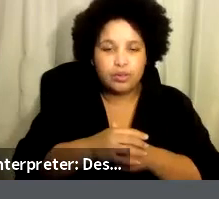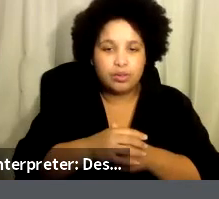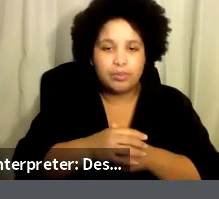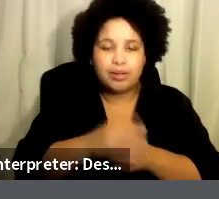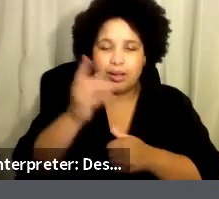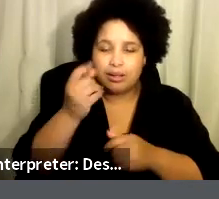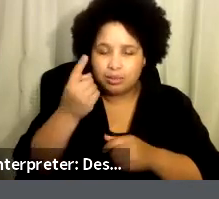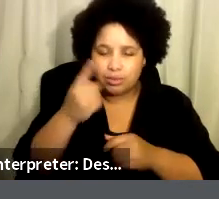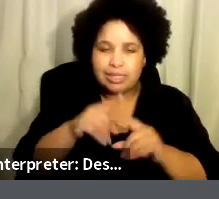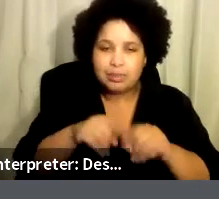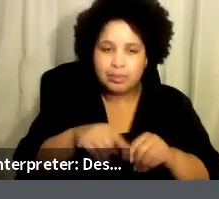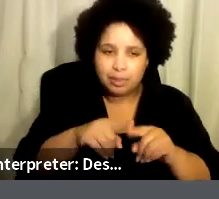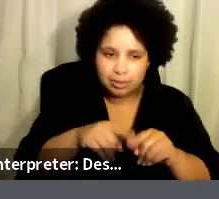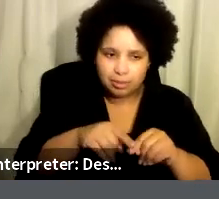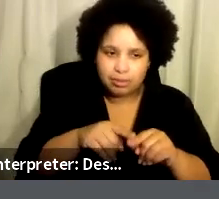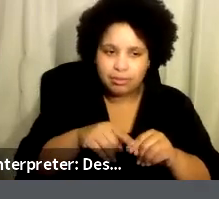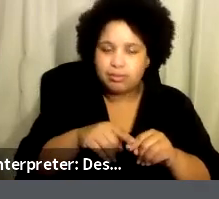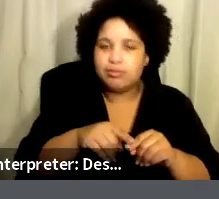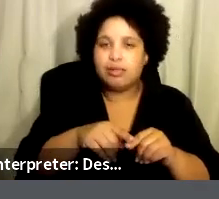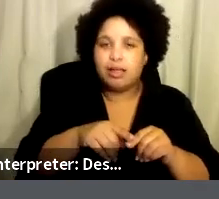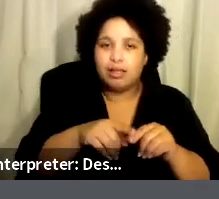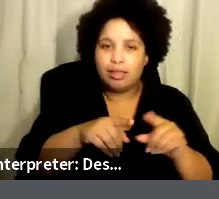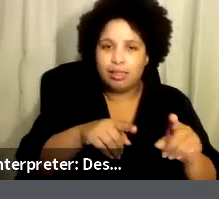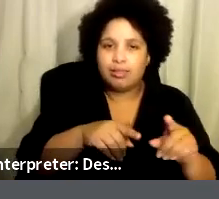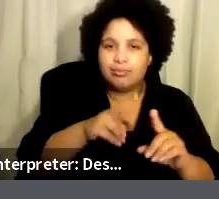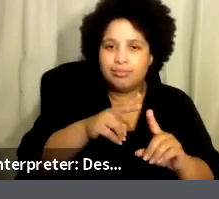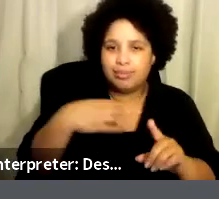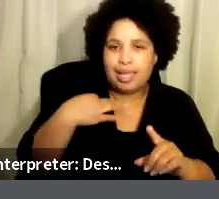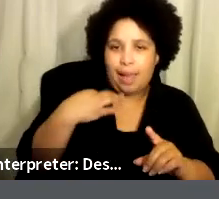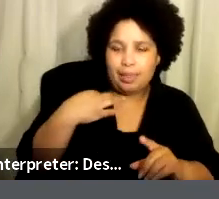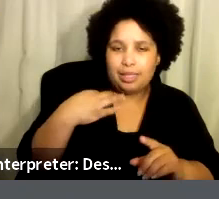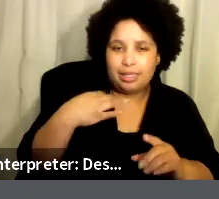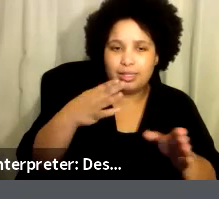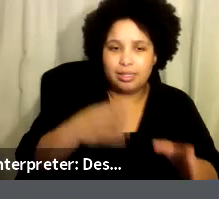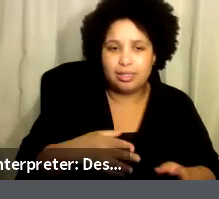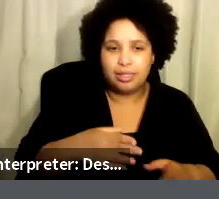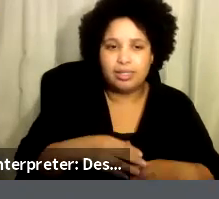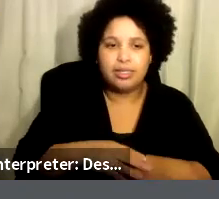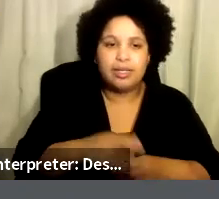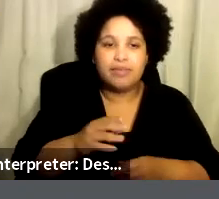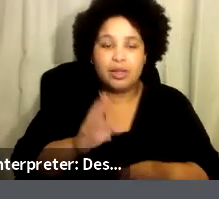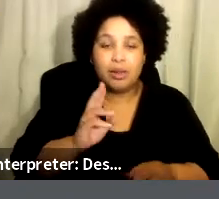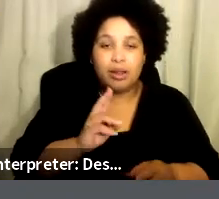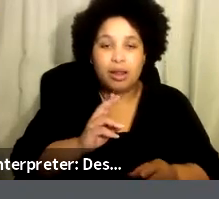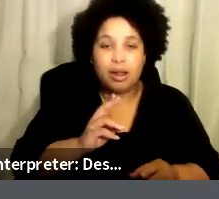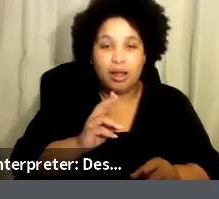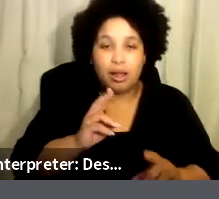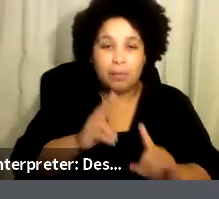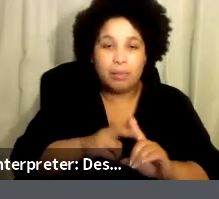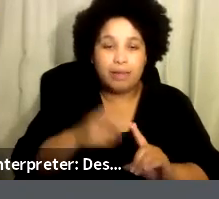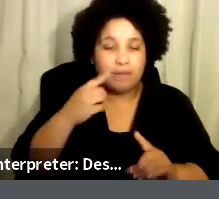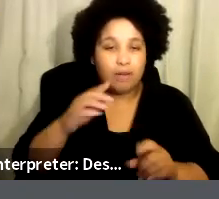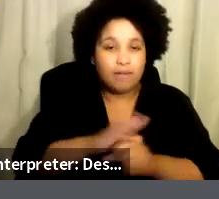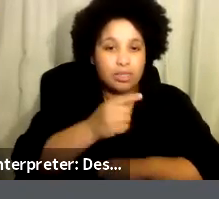by case if they're applying for a full day. Keep in mind that we do give priorities to working families. So if